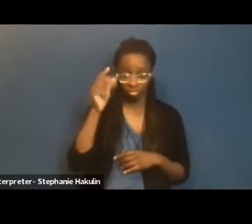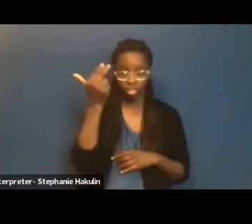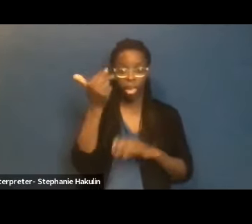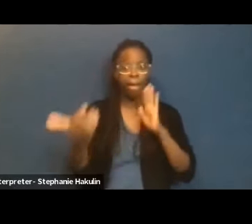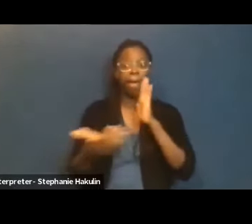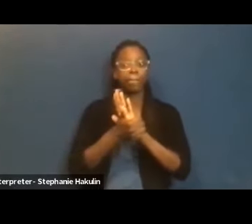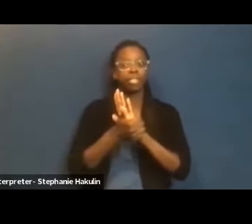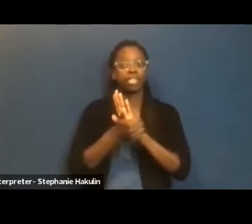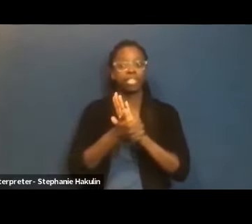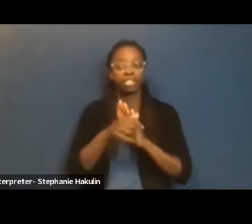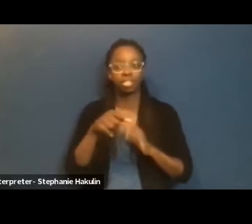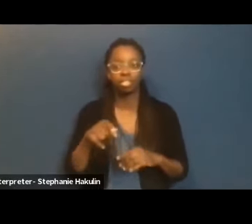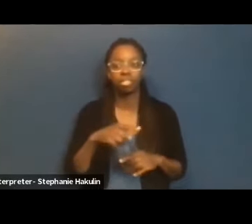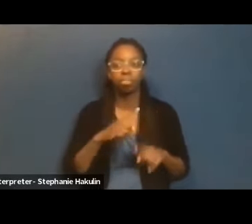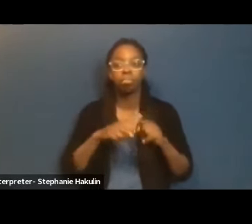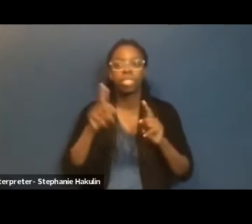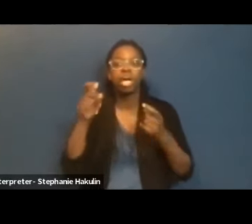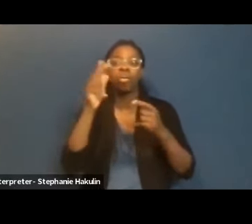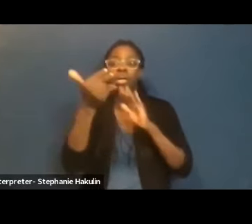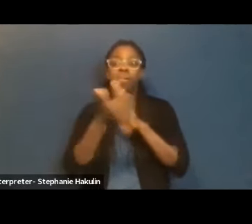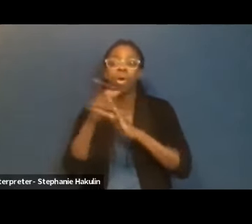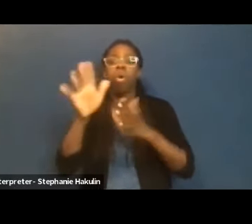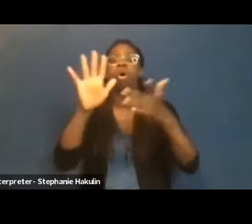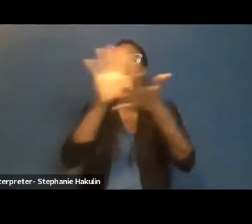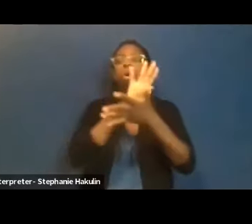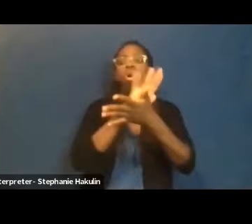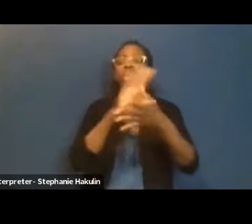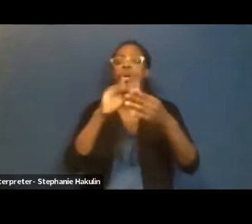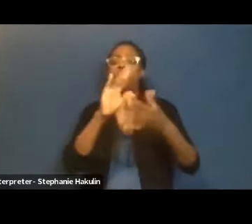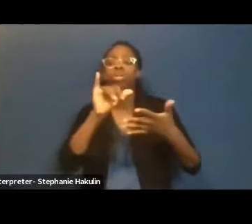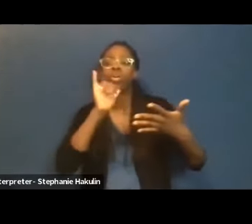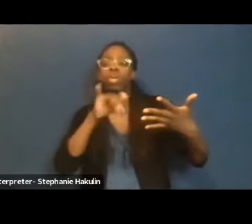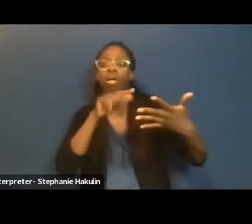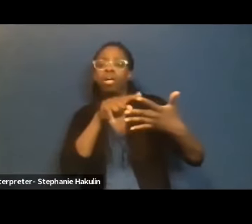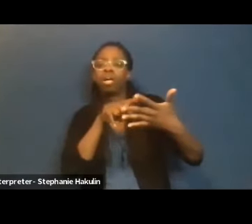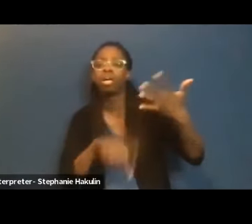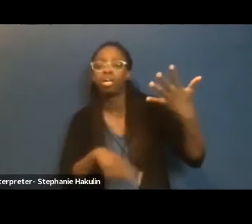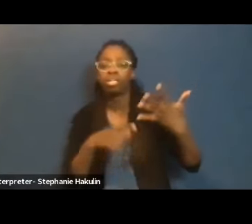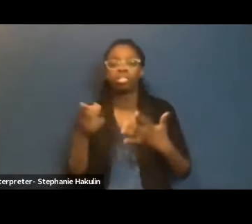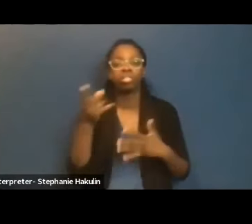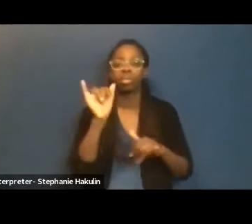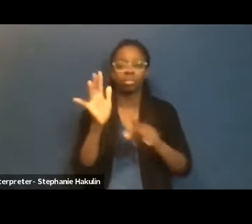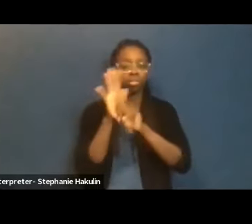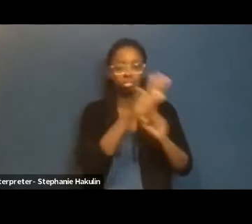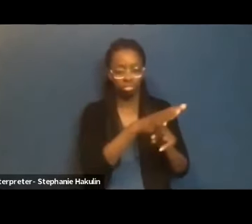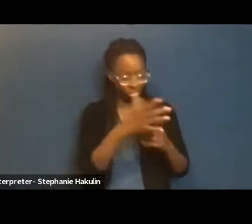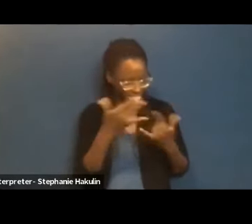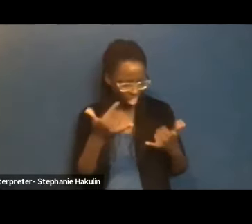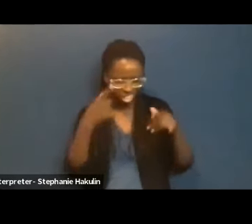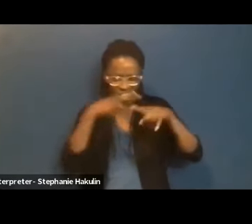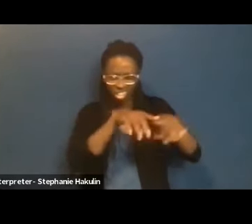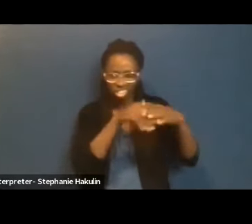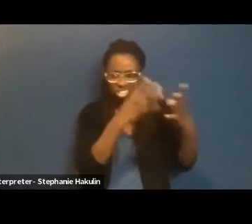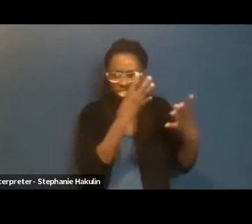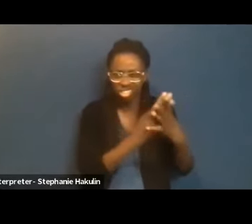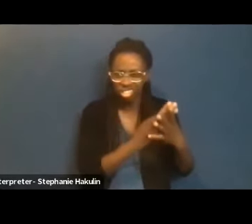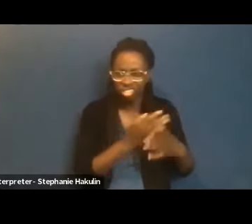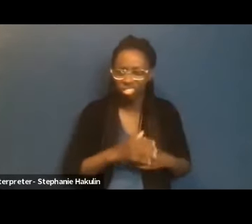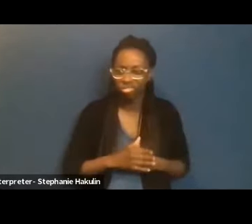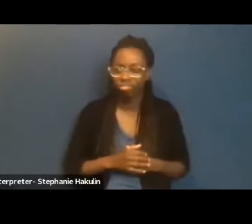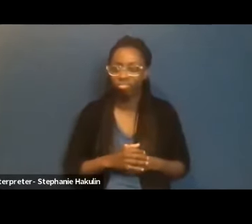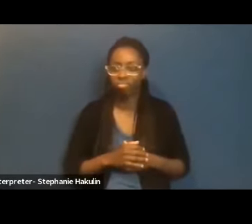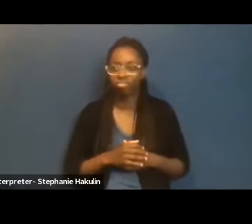a penitentiary. Mass incarceration is the modern day Jim Crow, and colors keep falling victim to the system, leaving them no time to dry.